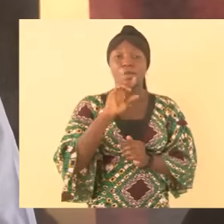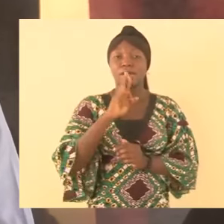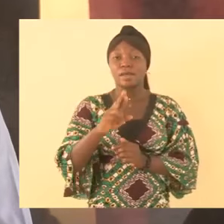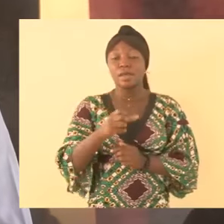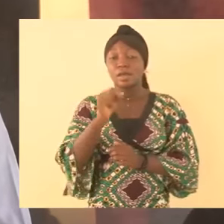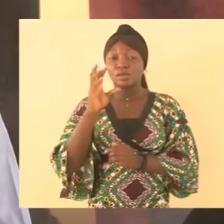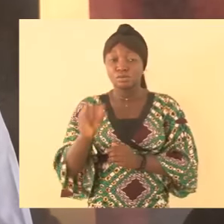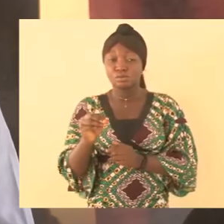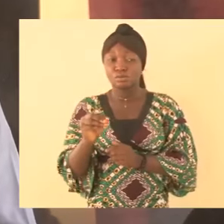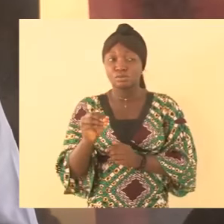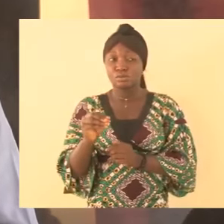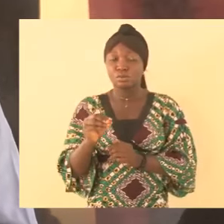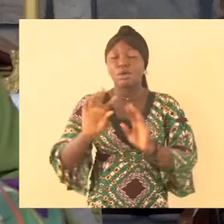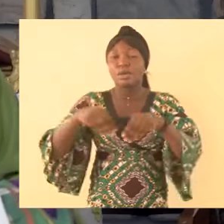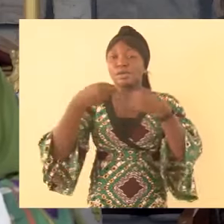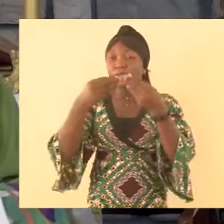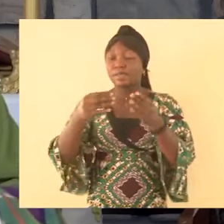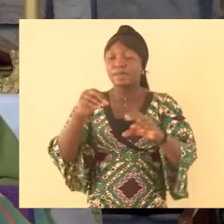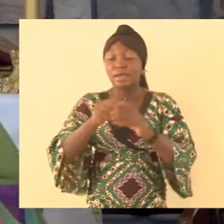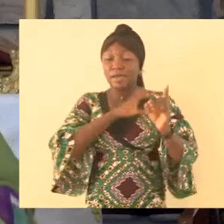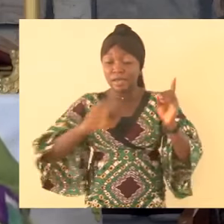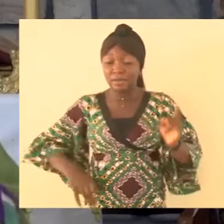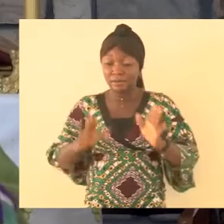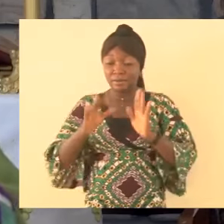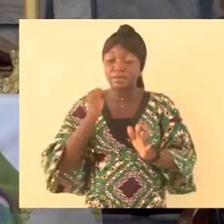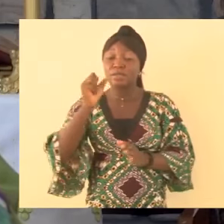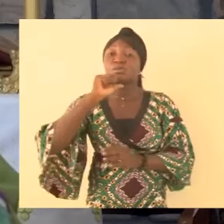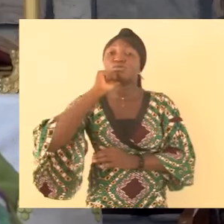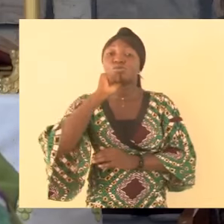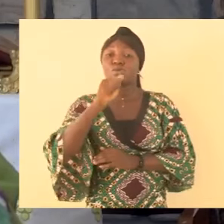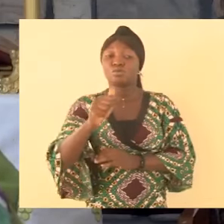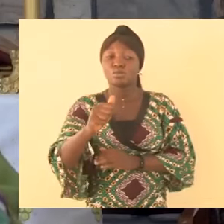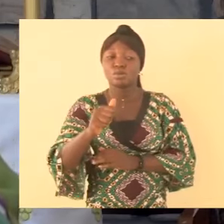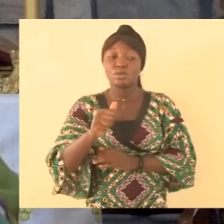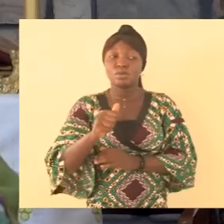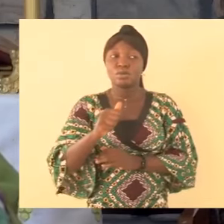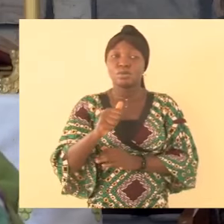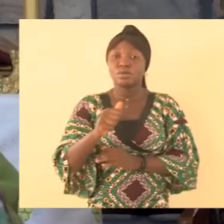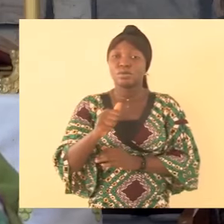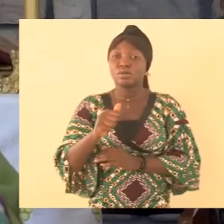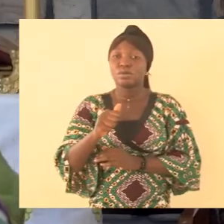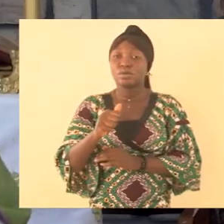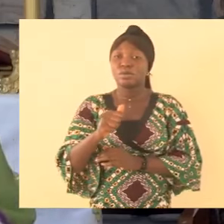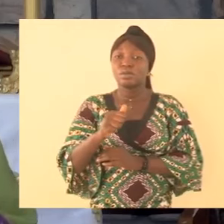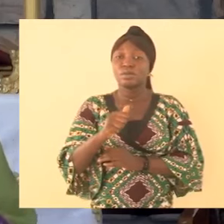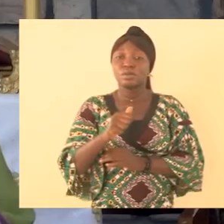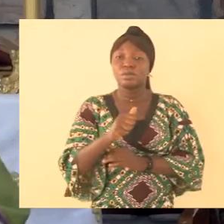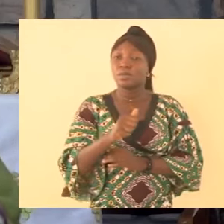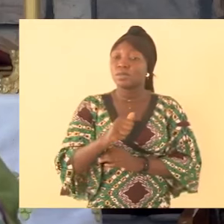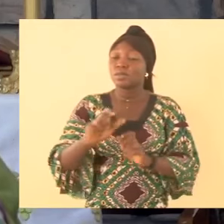are. And so... That giving in Christianity is not... How did you put it?